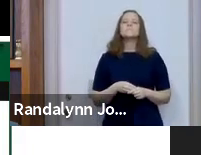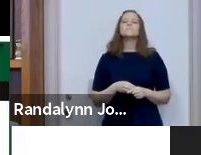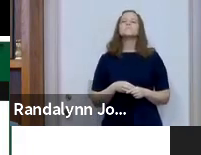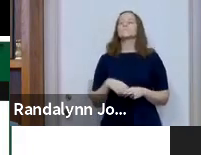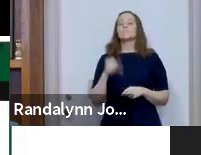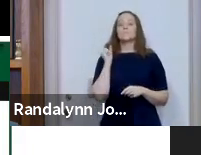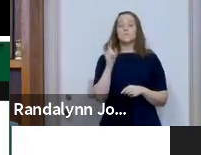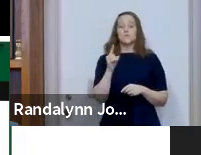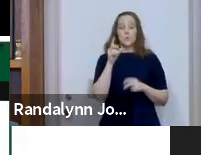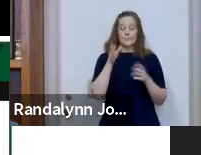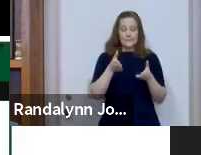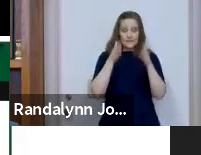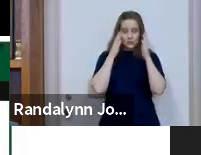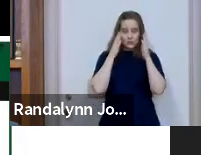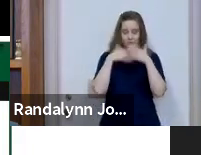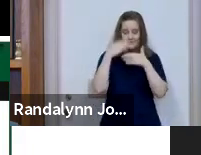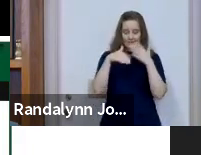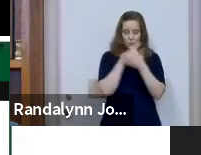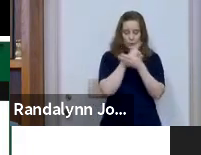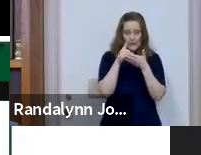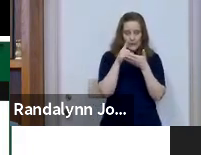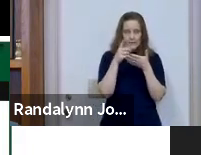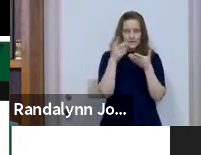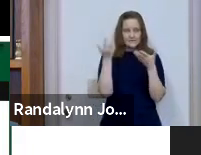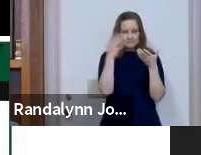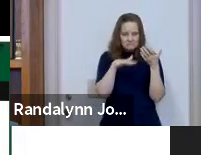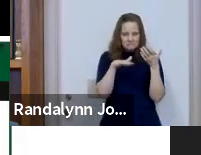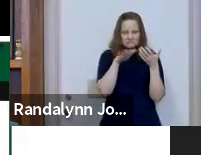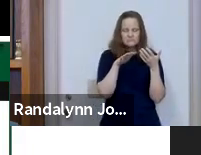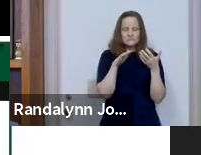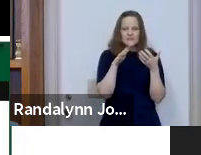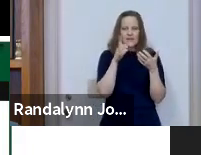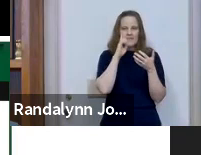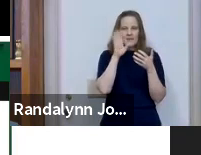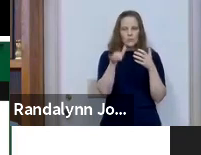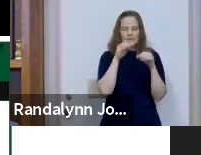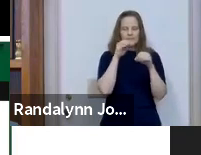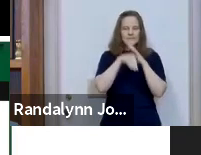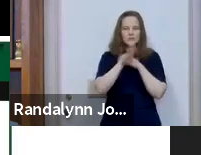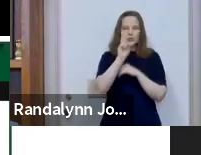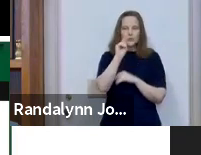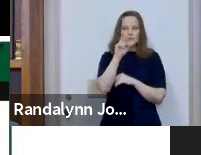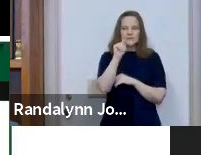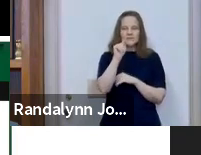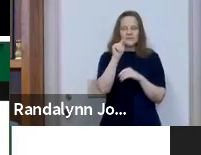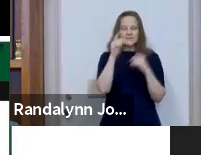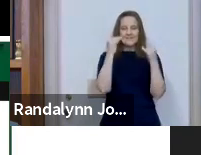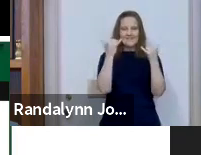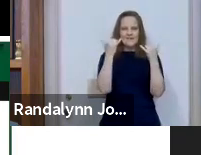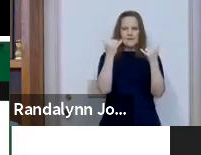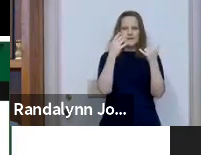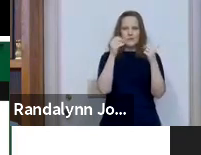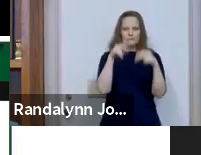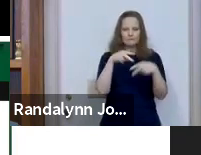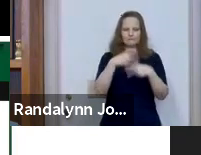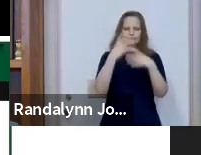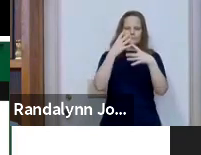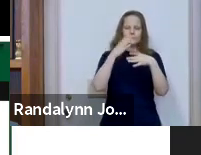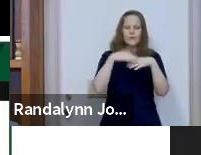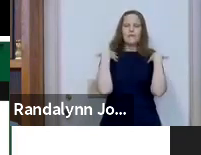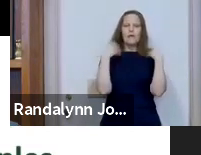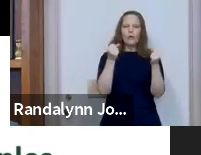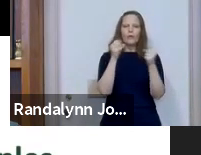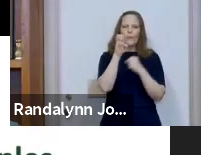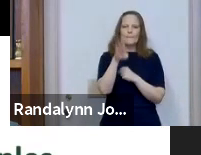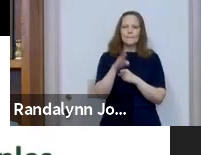going to launch in the next week or so, and I suspect we'll probably get that in UNT today, so you can take a look at it on our Health Alert site.